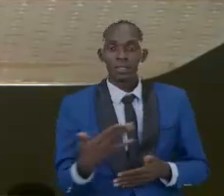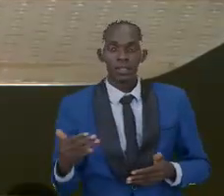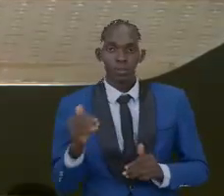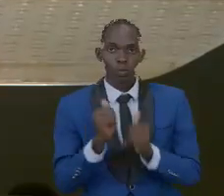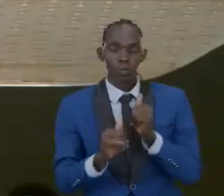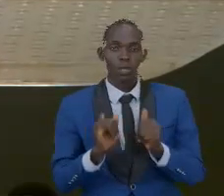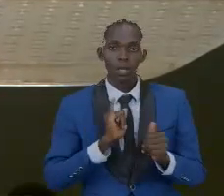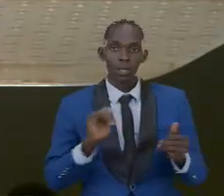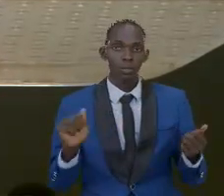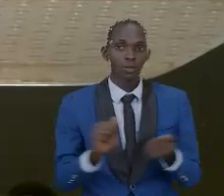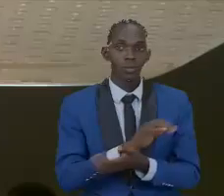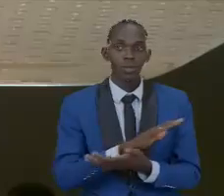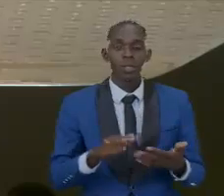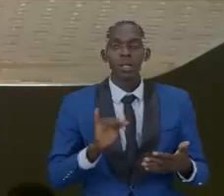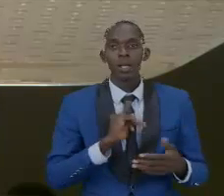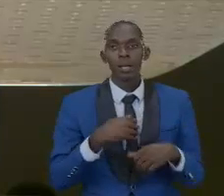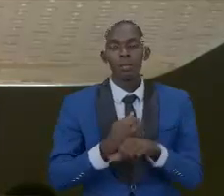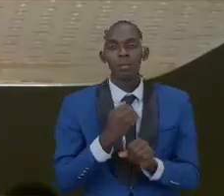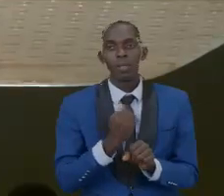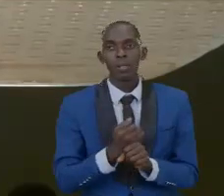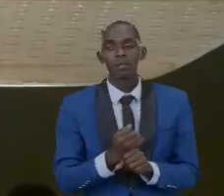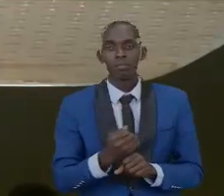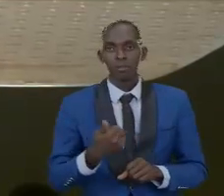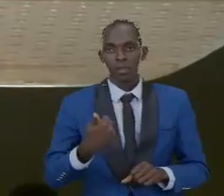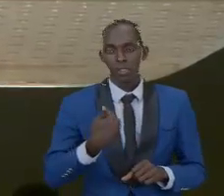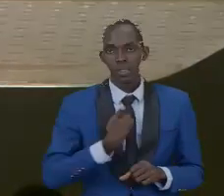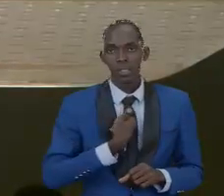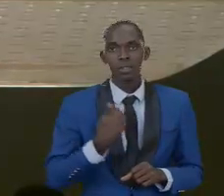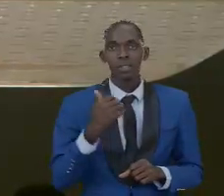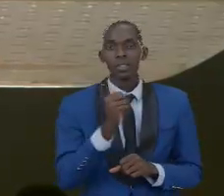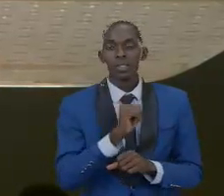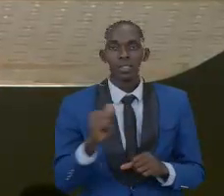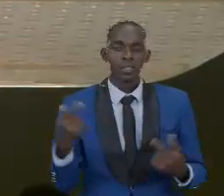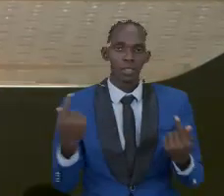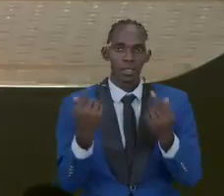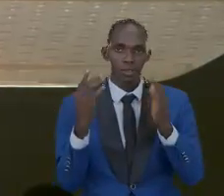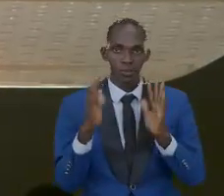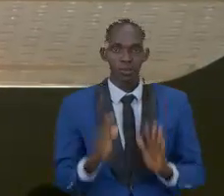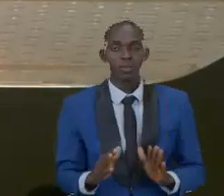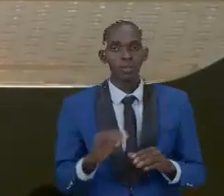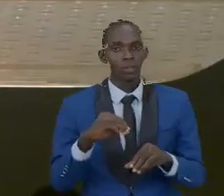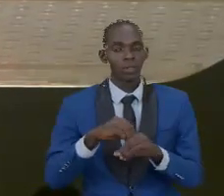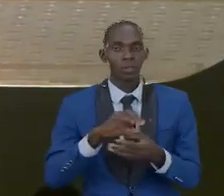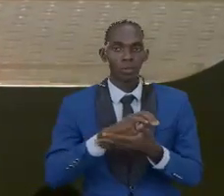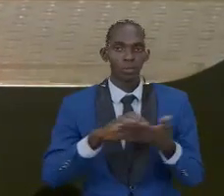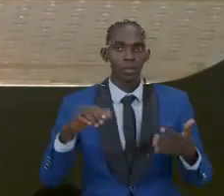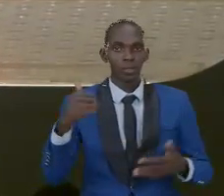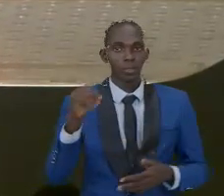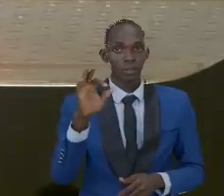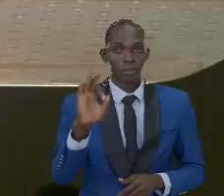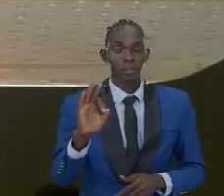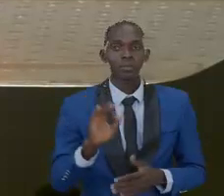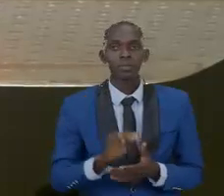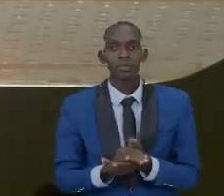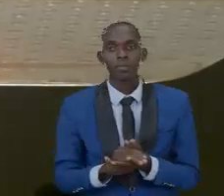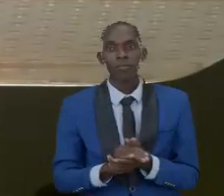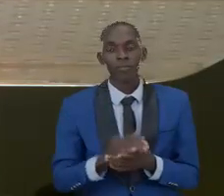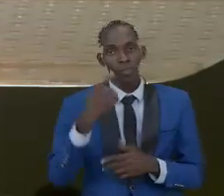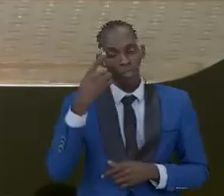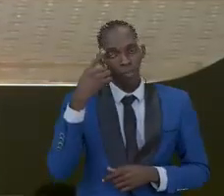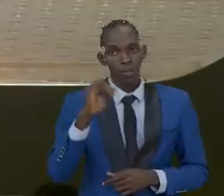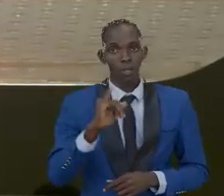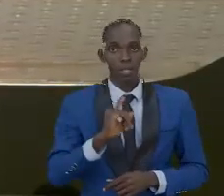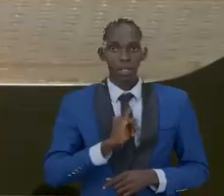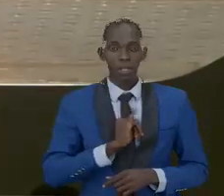destroyed I make myself a transgressor then in verse 19 for